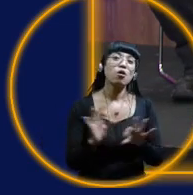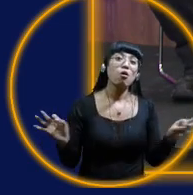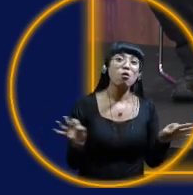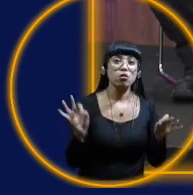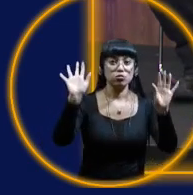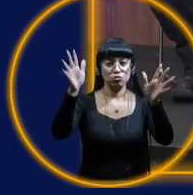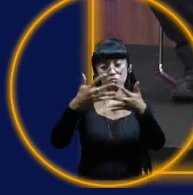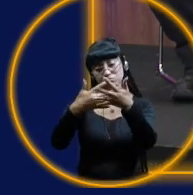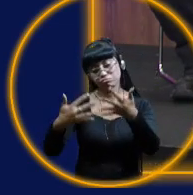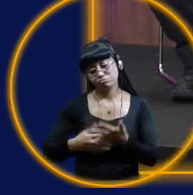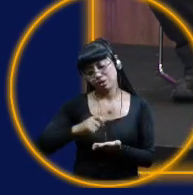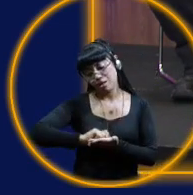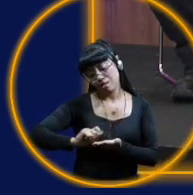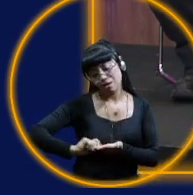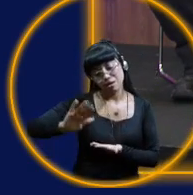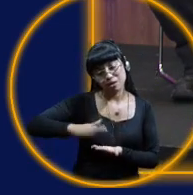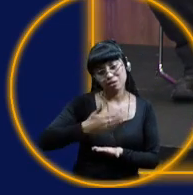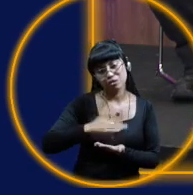at a time.